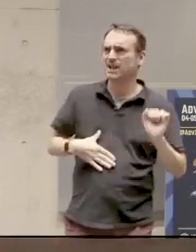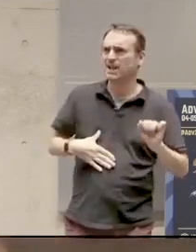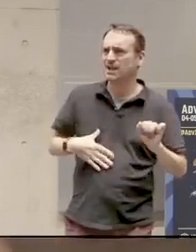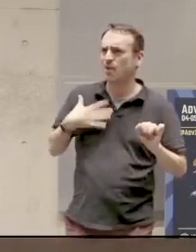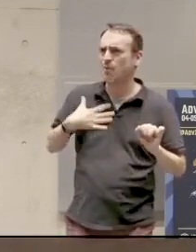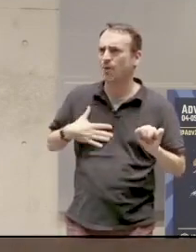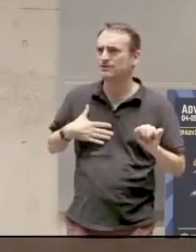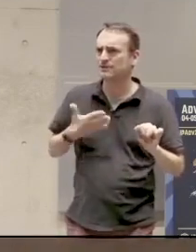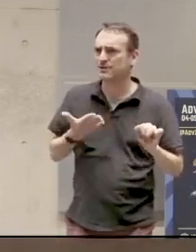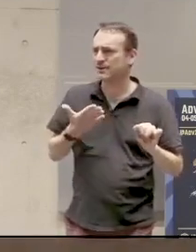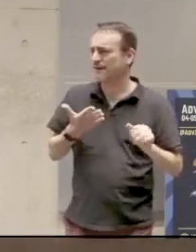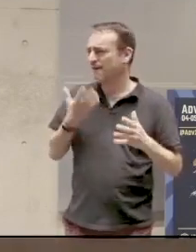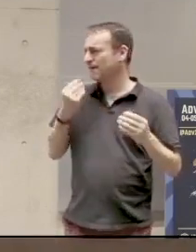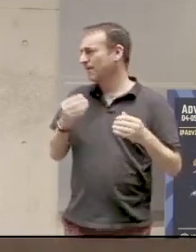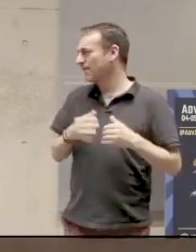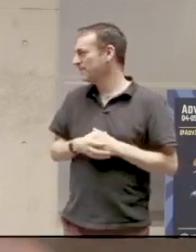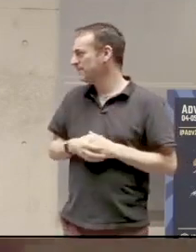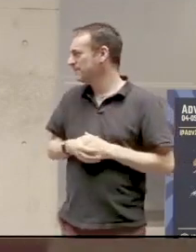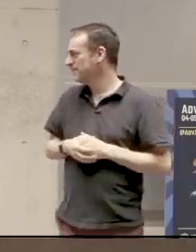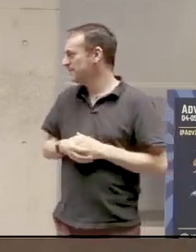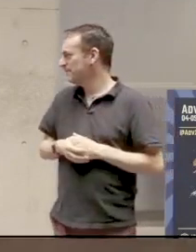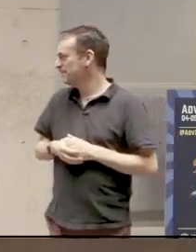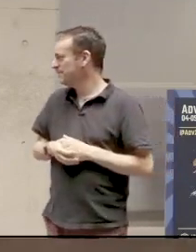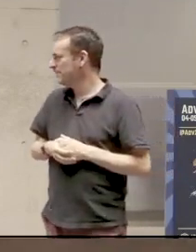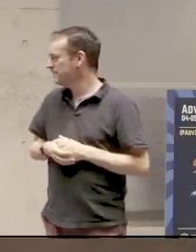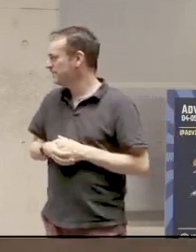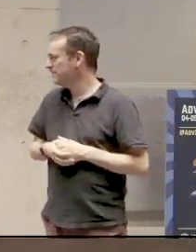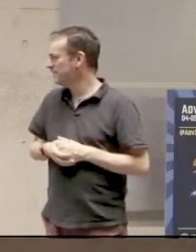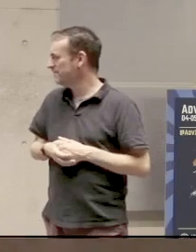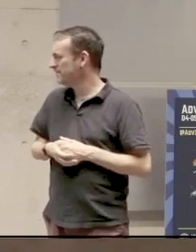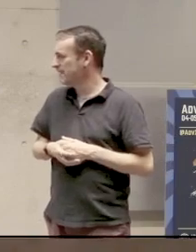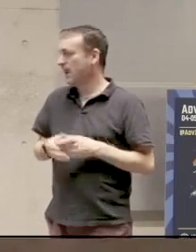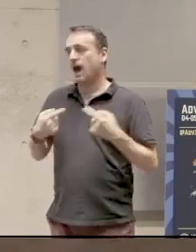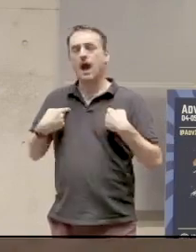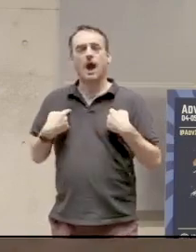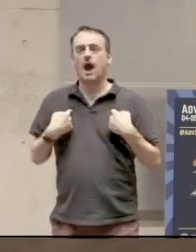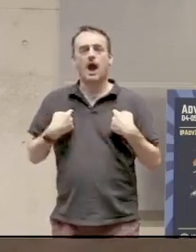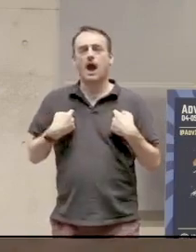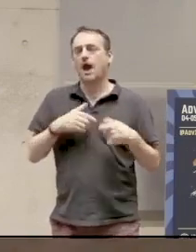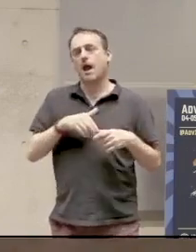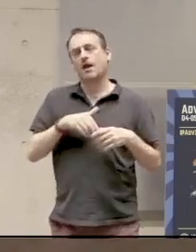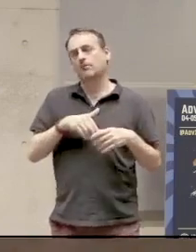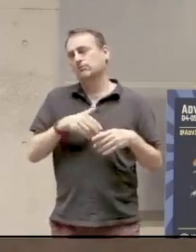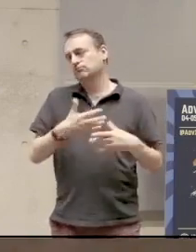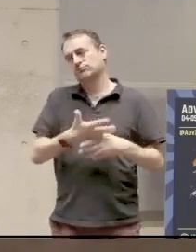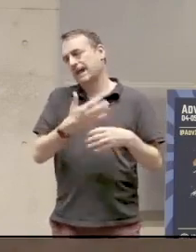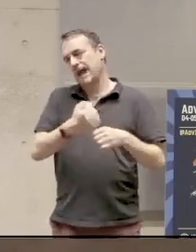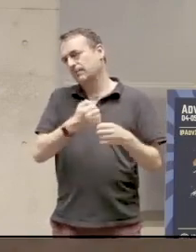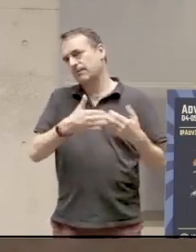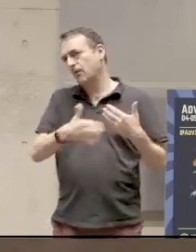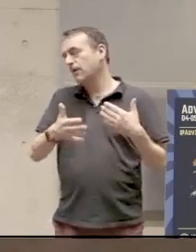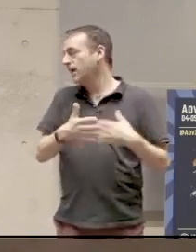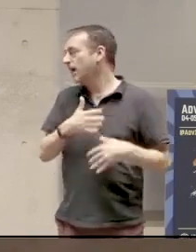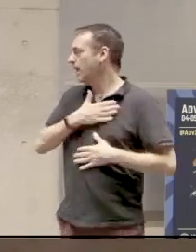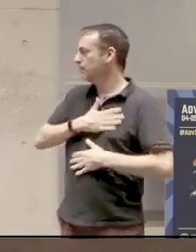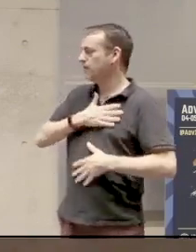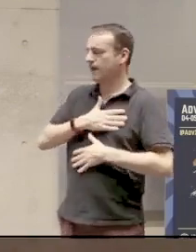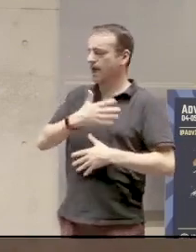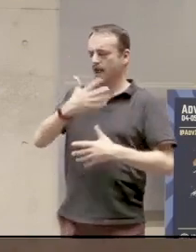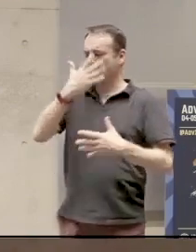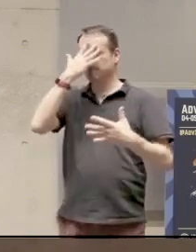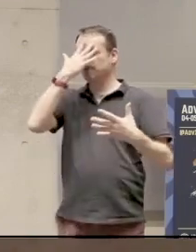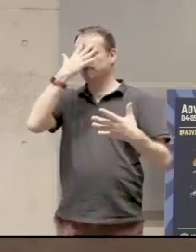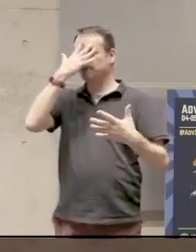Briefly forgot for a second. They do need you. I mean, I don't make games anymore. I don't need them. Sorry, I fell asleep while talking there.